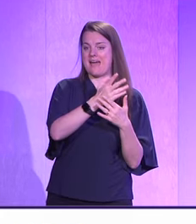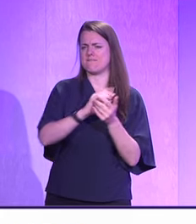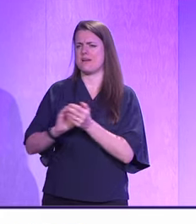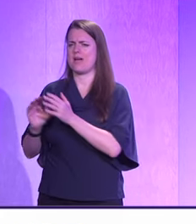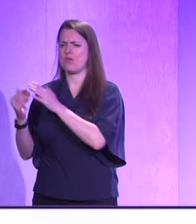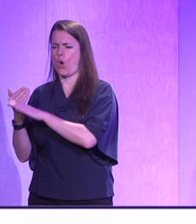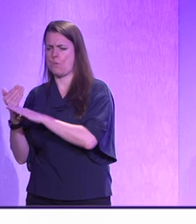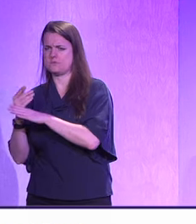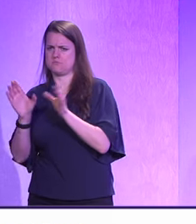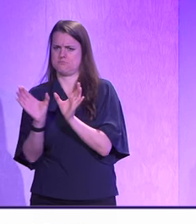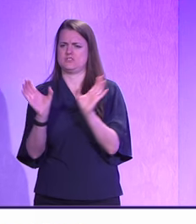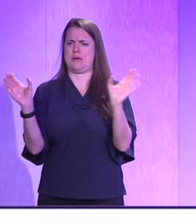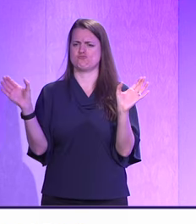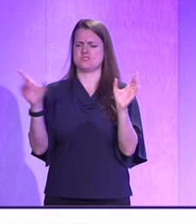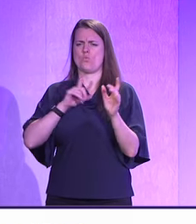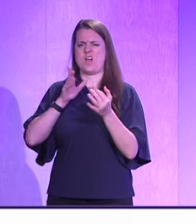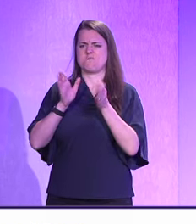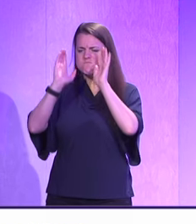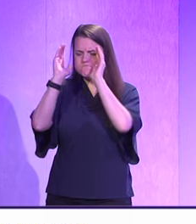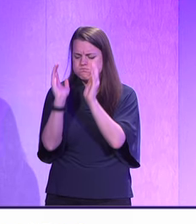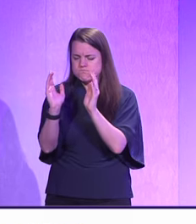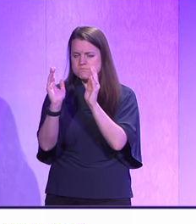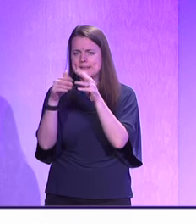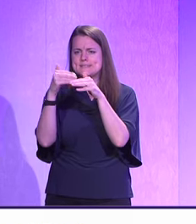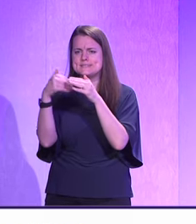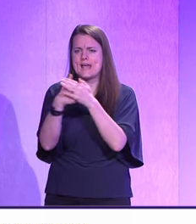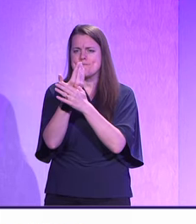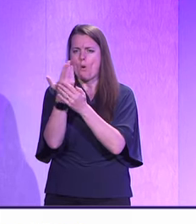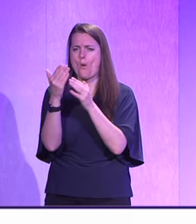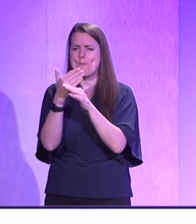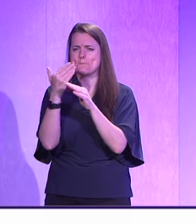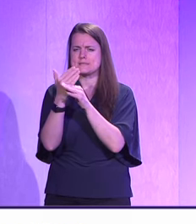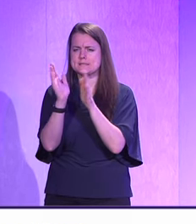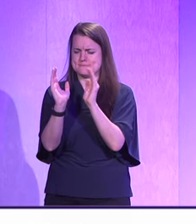talk to each other because there's a wall in between. That probably doesn't work so well.